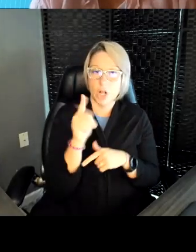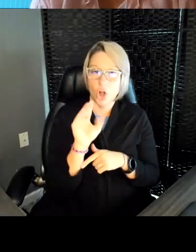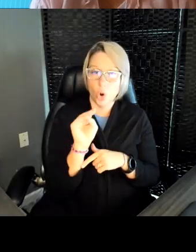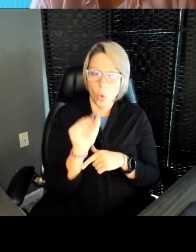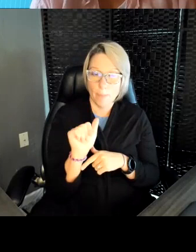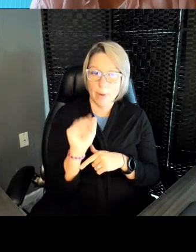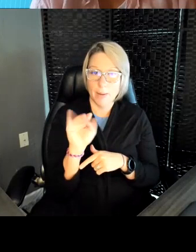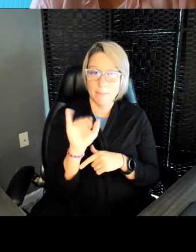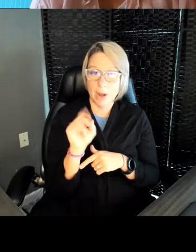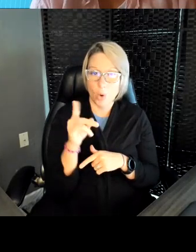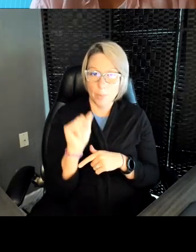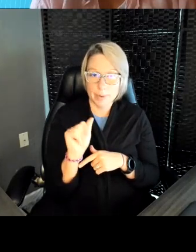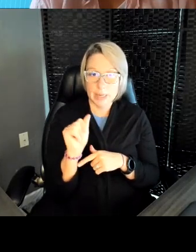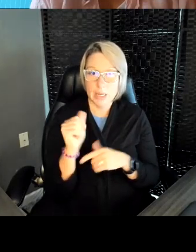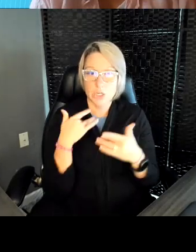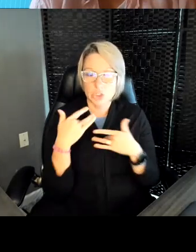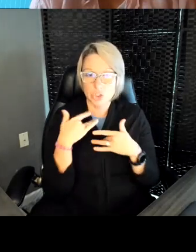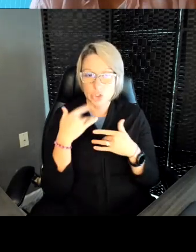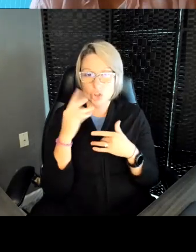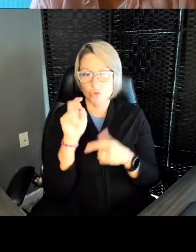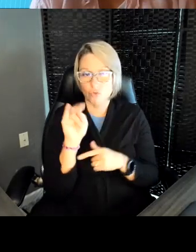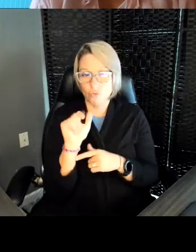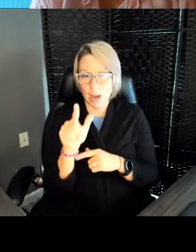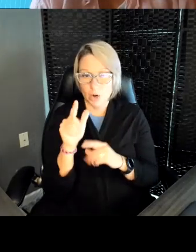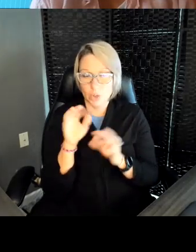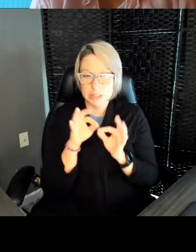Hearing, increased conductive loss.